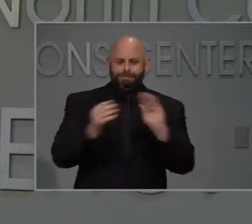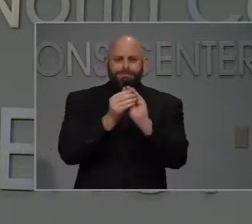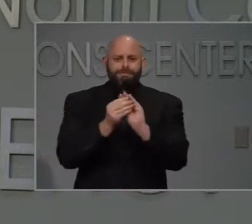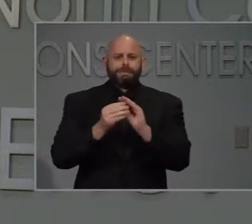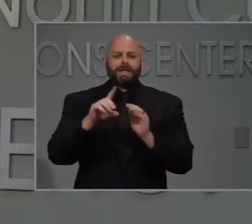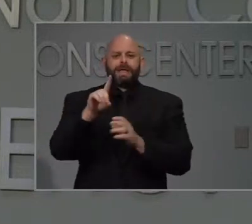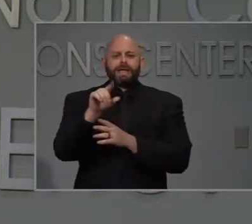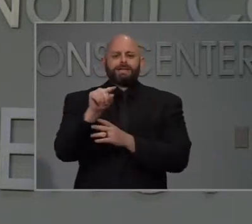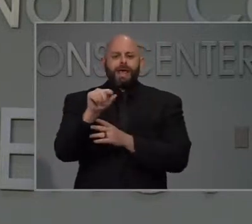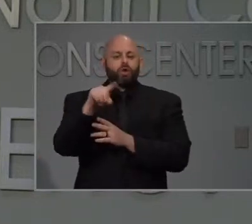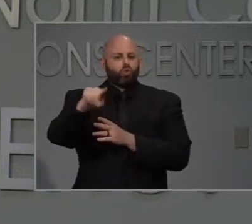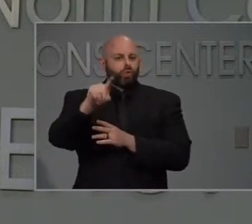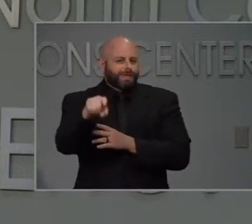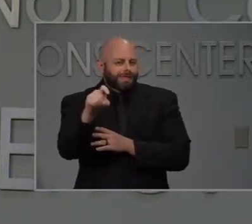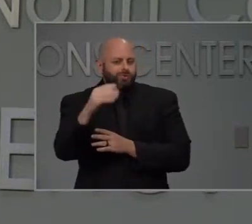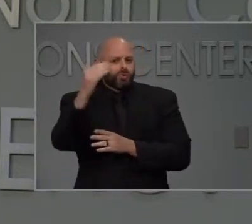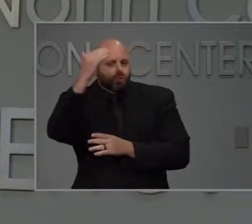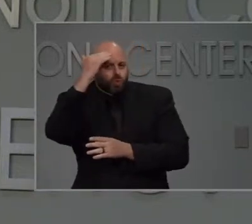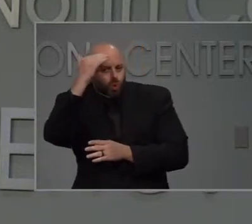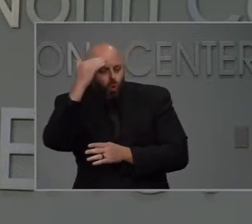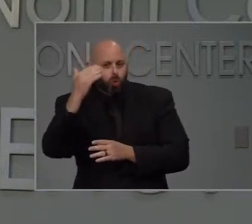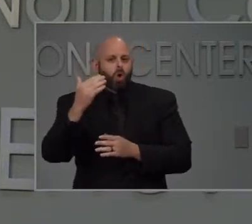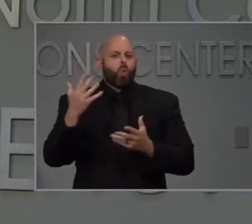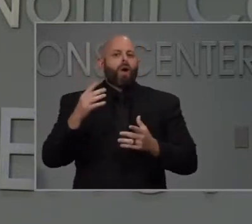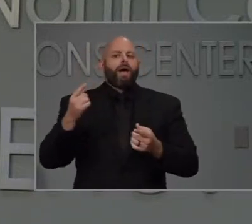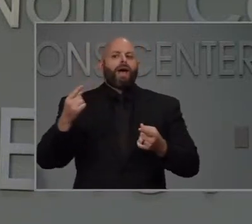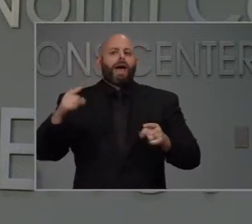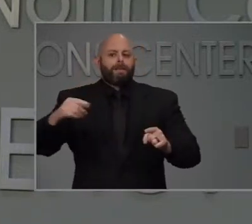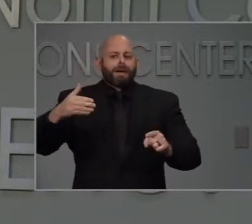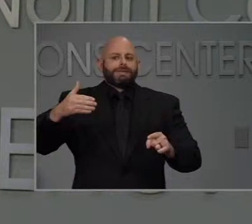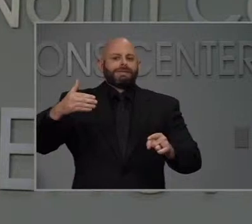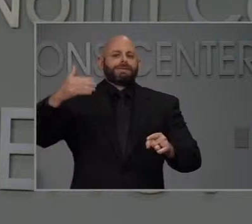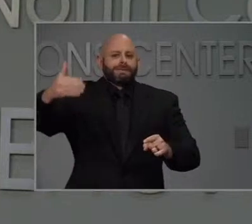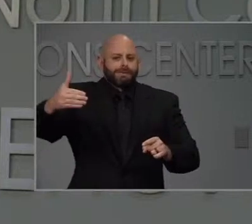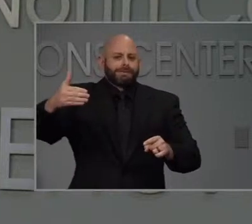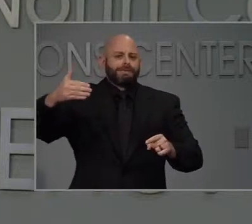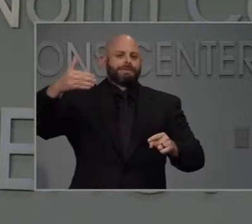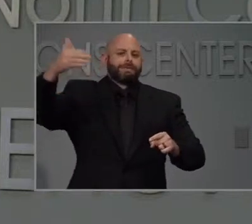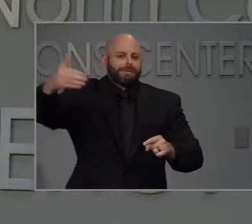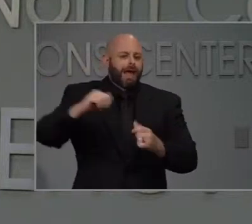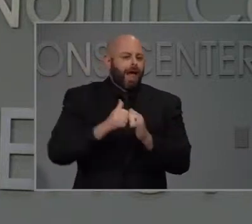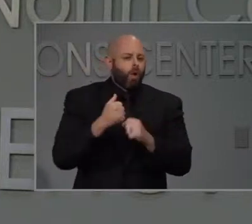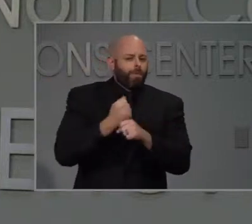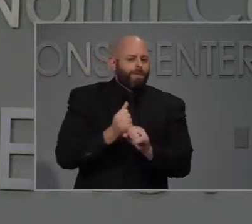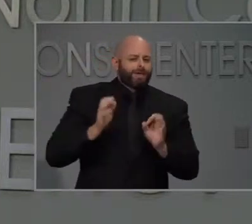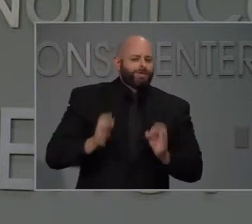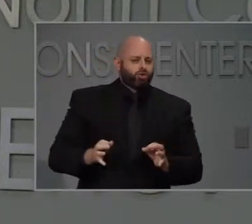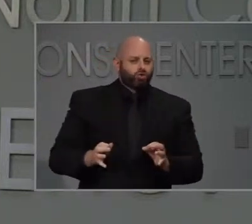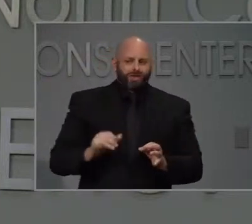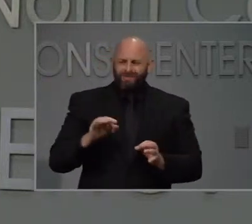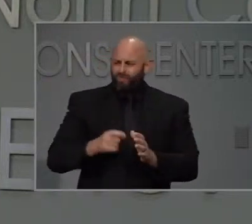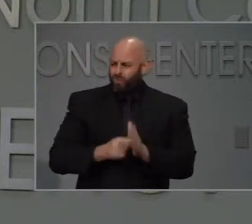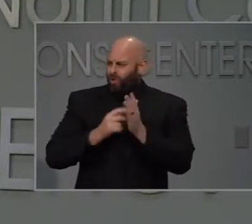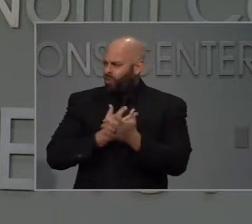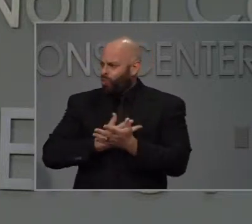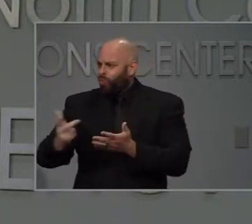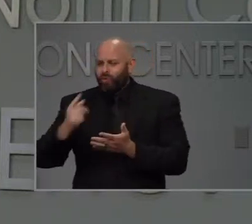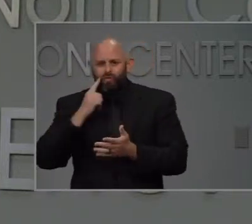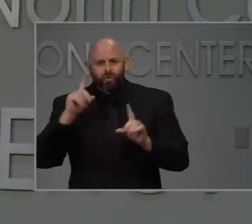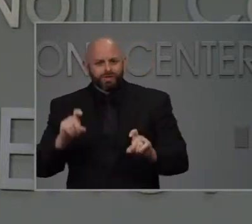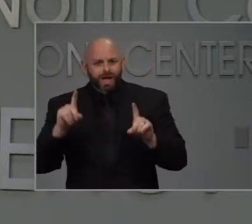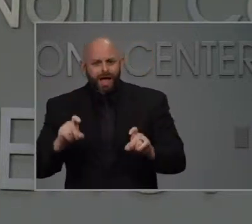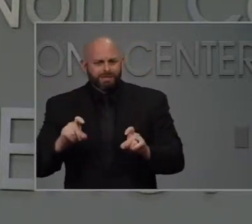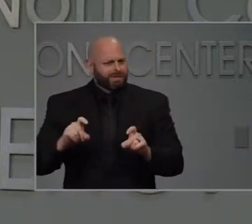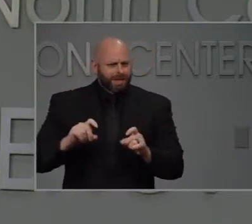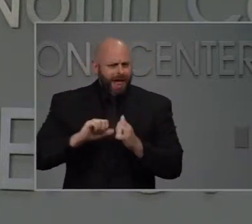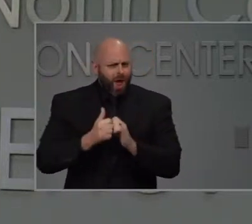adequate impression of what the effects have been of phase 1? And regardless of when phase 2 begins, can you give us a better idea of what restrictions